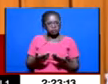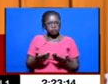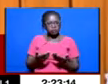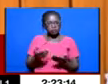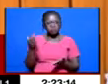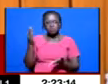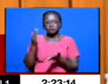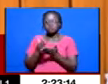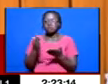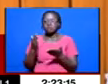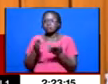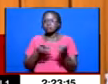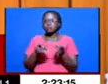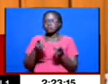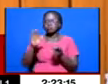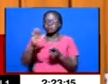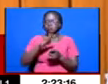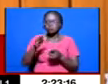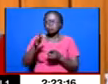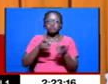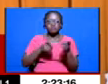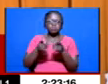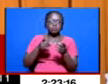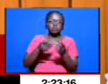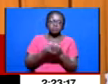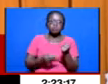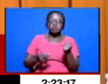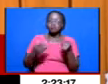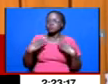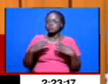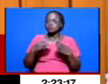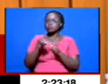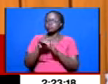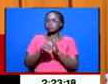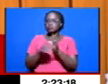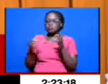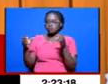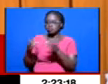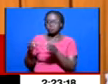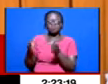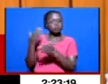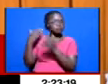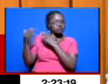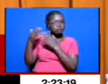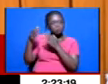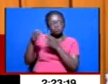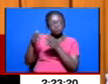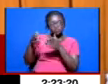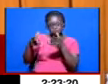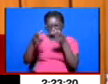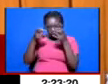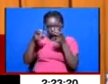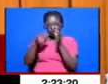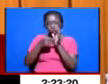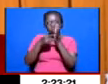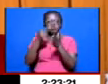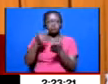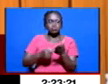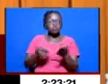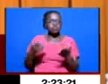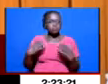parliamentary monopoly for both people and state organs, the historical perspective demonstrated that the popular